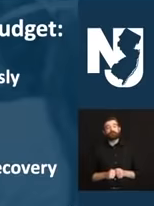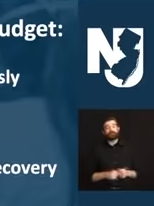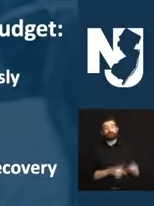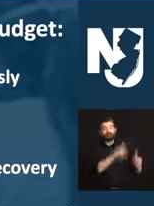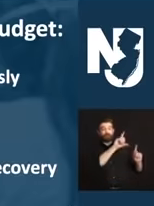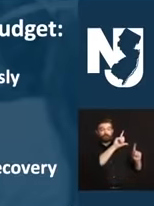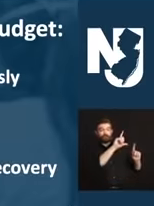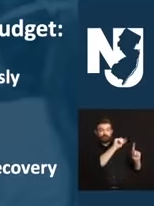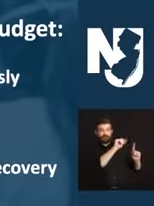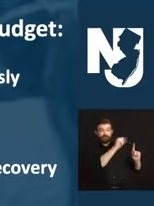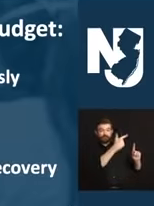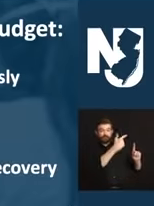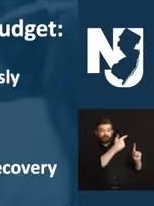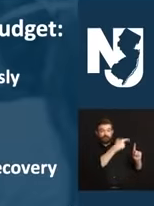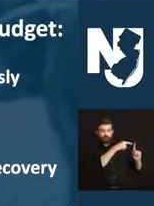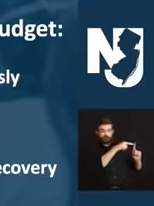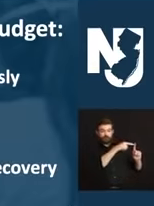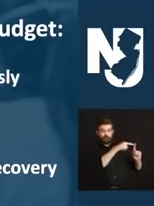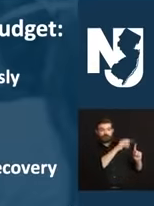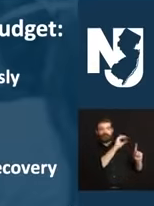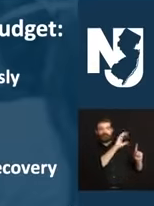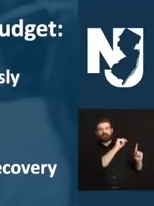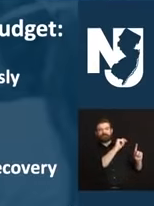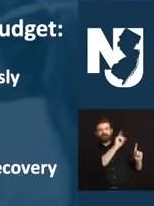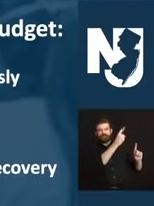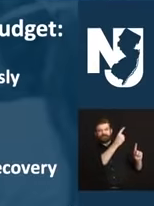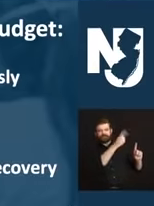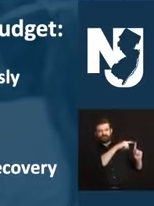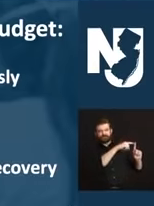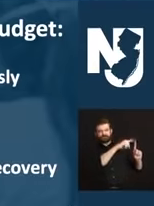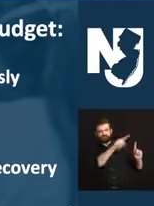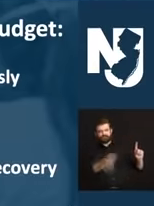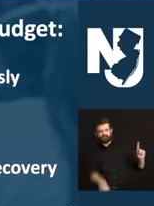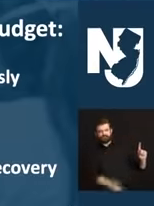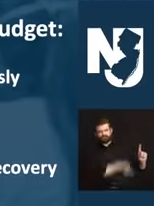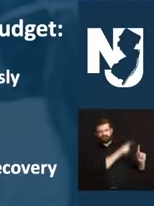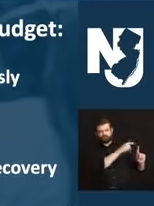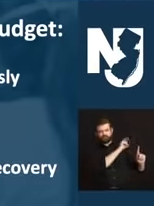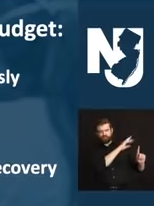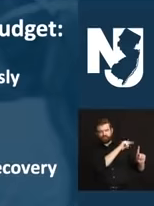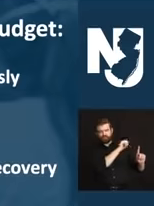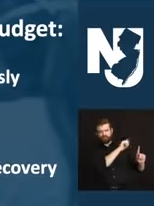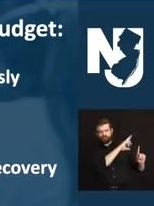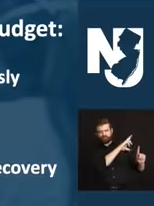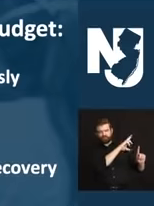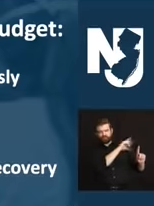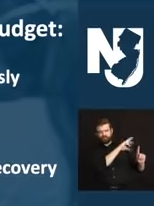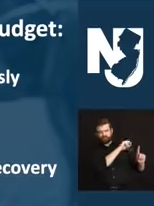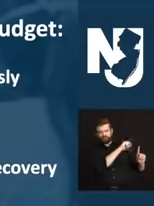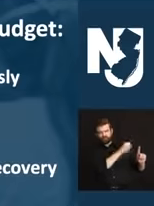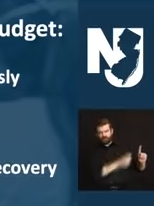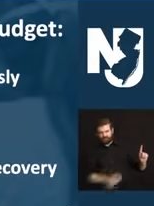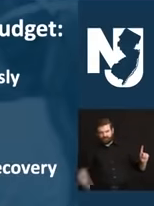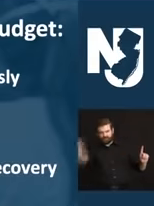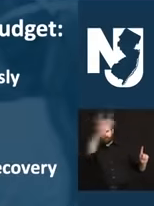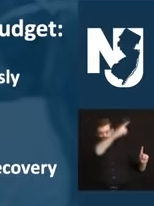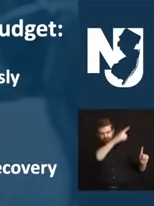at summer's end, the decisions we make now will have an even bigger impact.